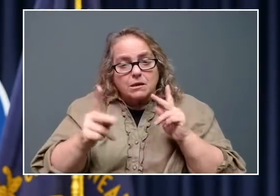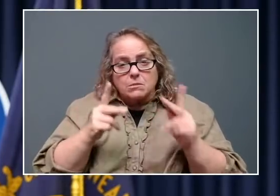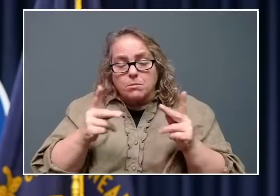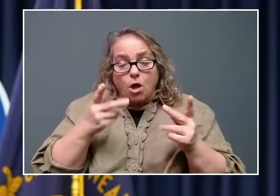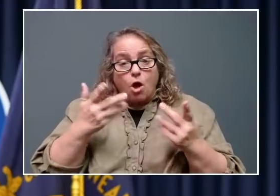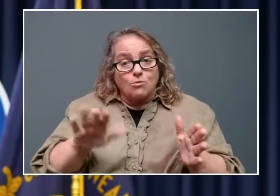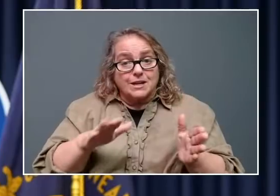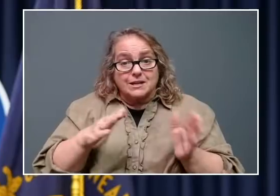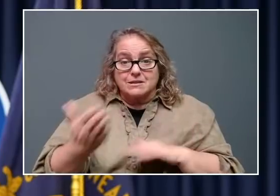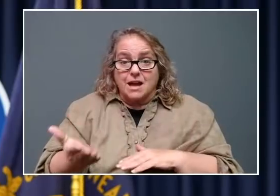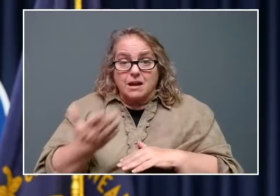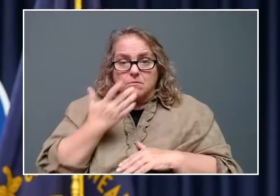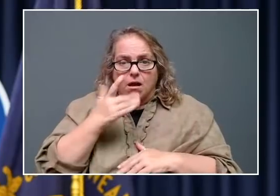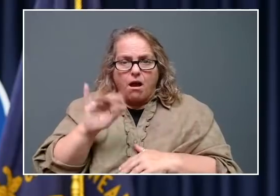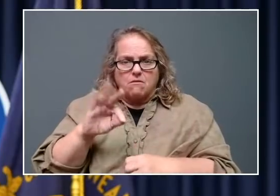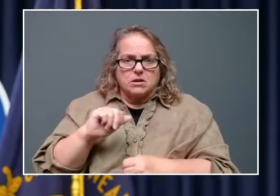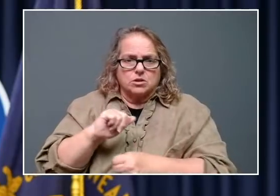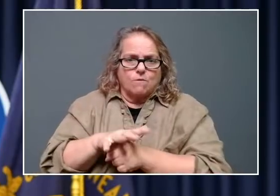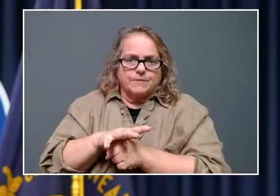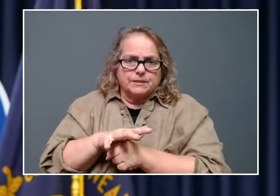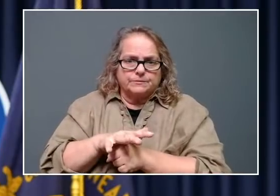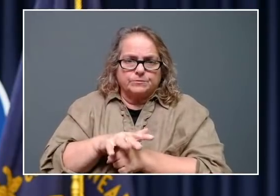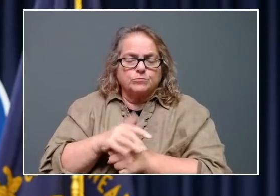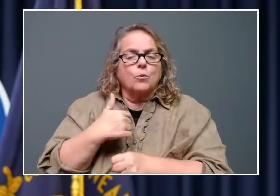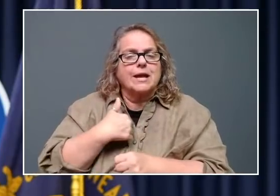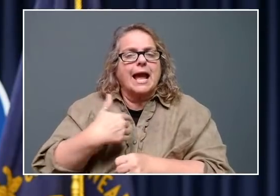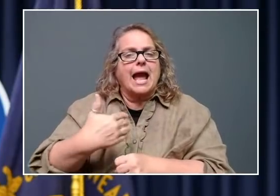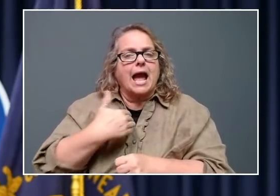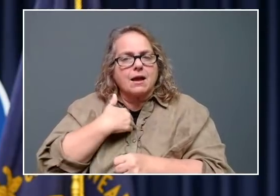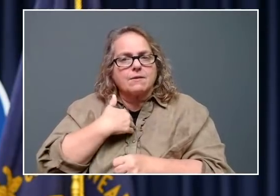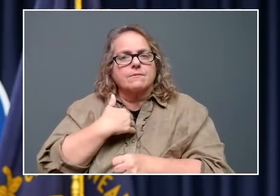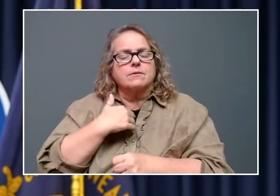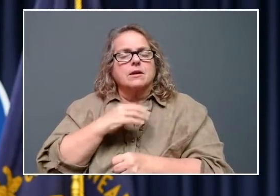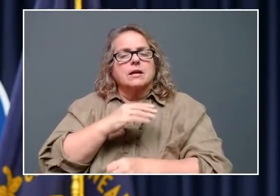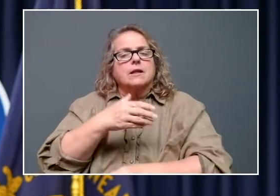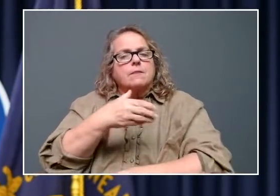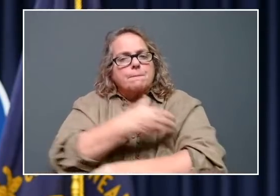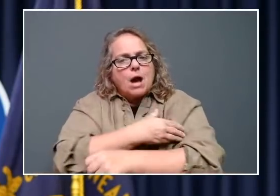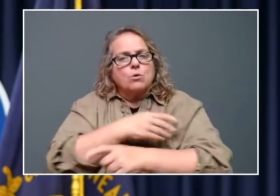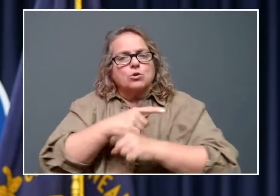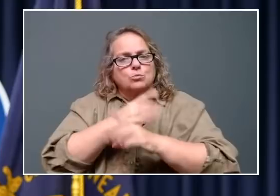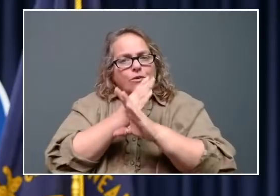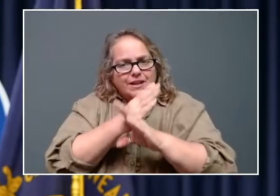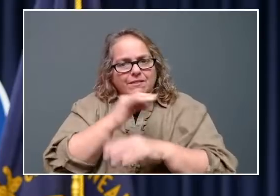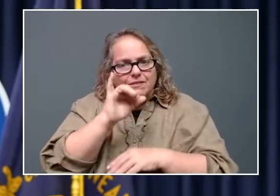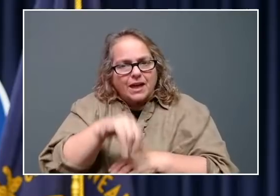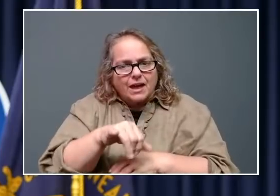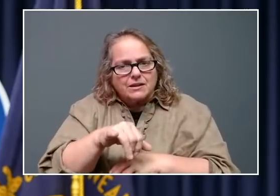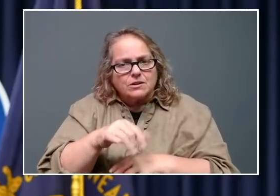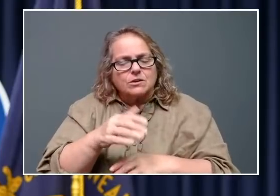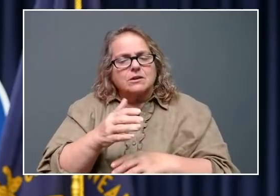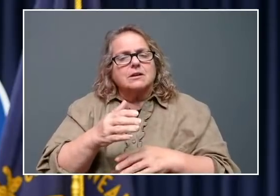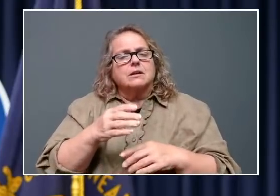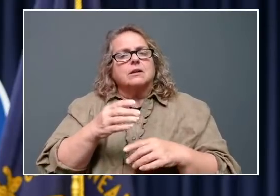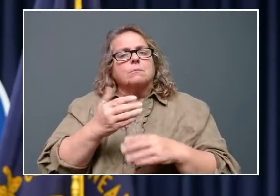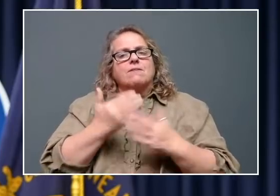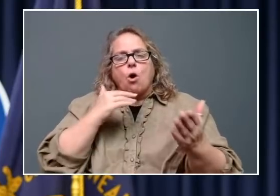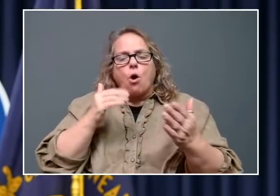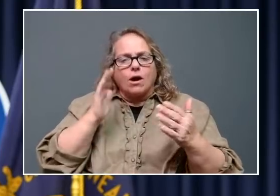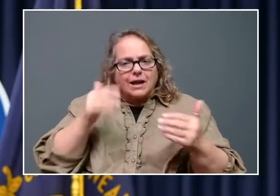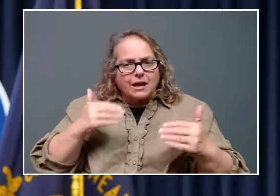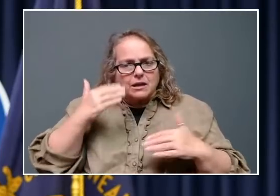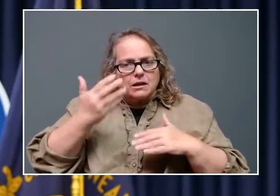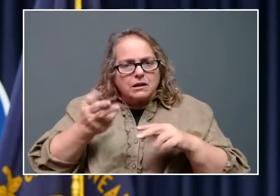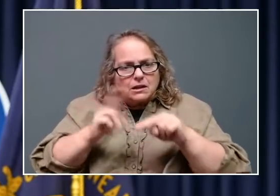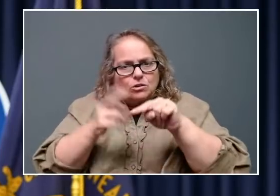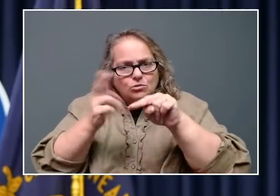COVID. And we have the power to prevent that from happening moving forward. So please do your part. Thank you to